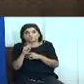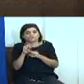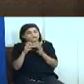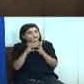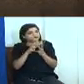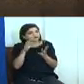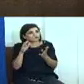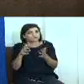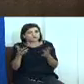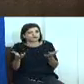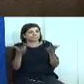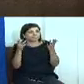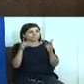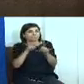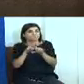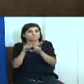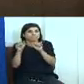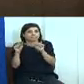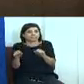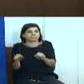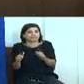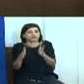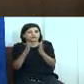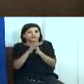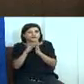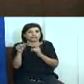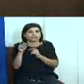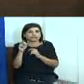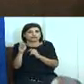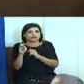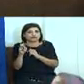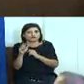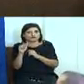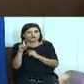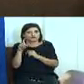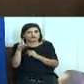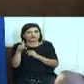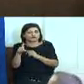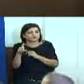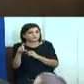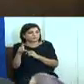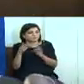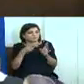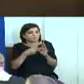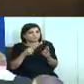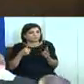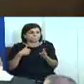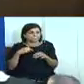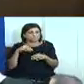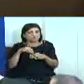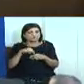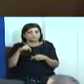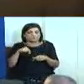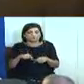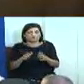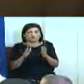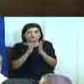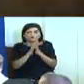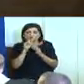So would you rise as you're able? I asked Jane and Alex to join me in this prayer because I want you to see it's not just